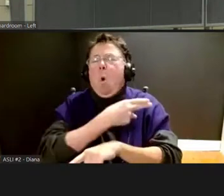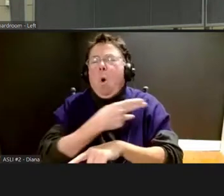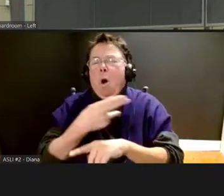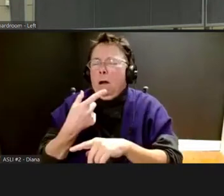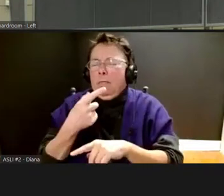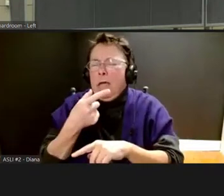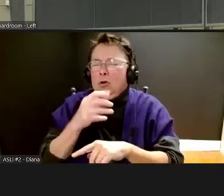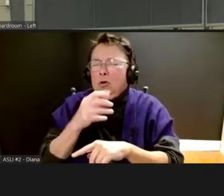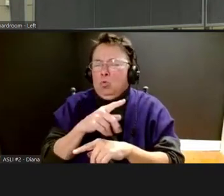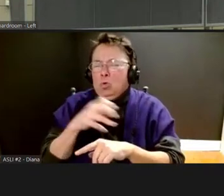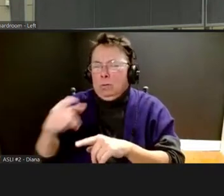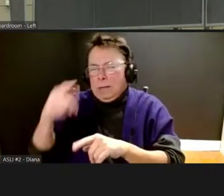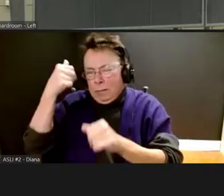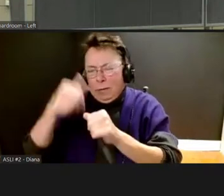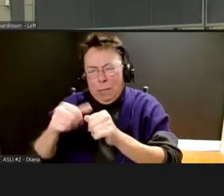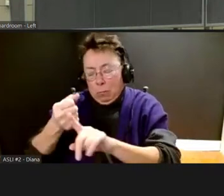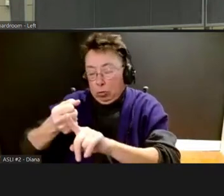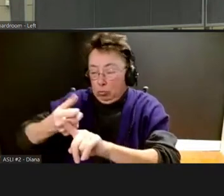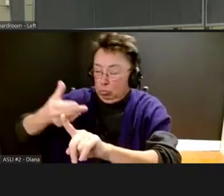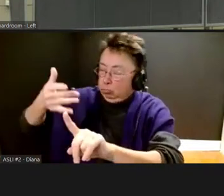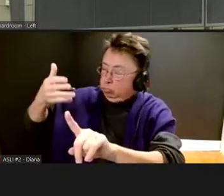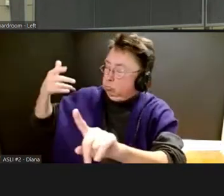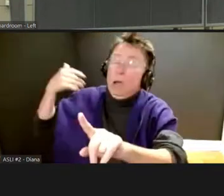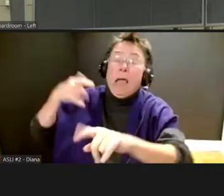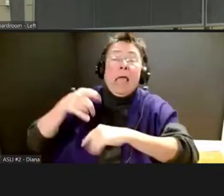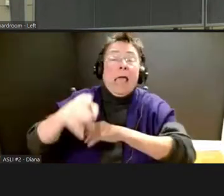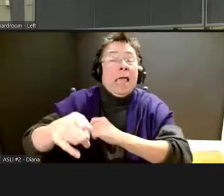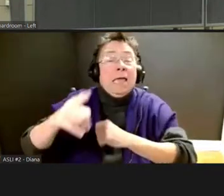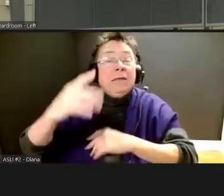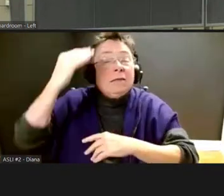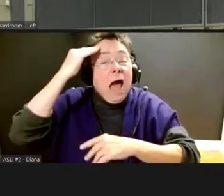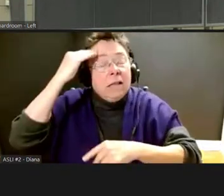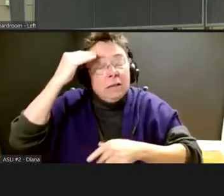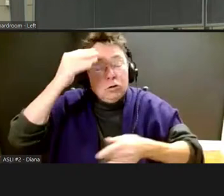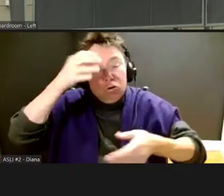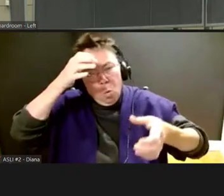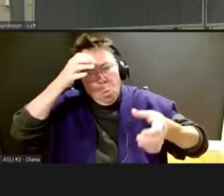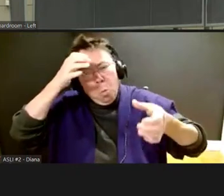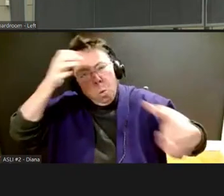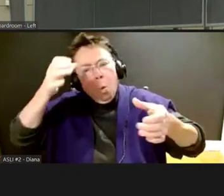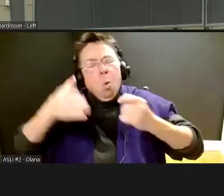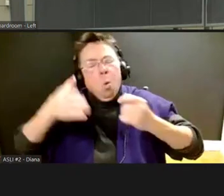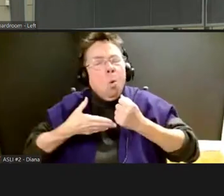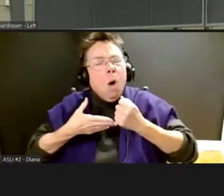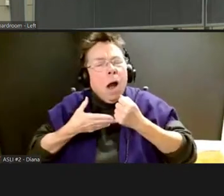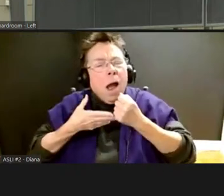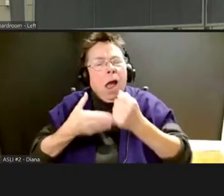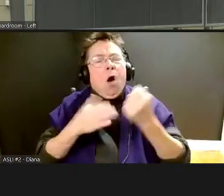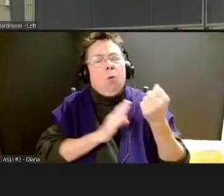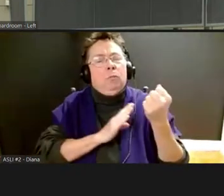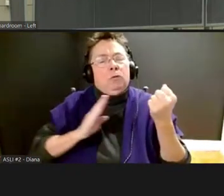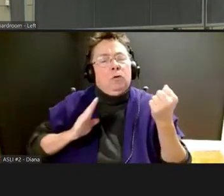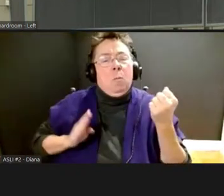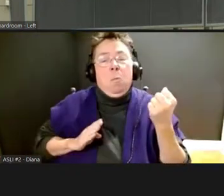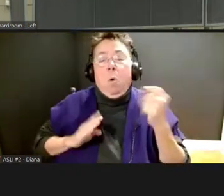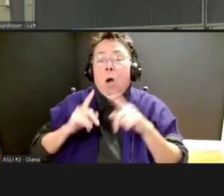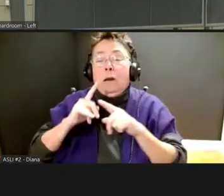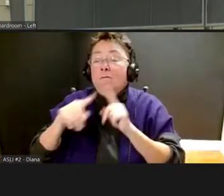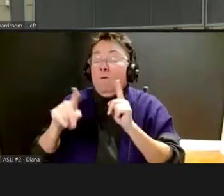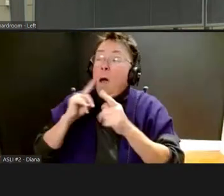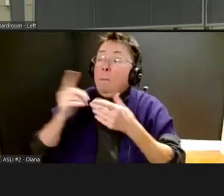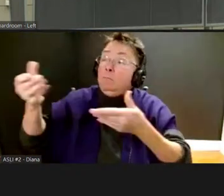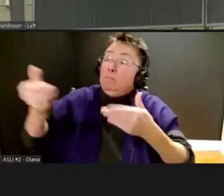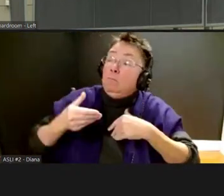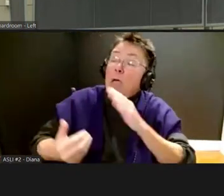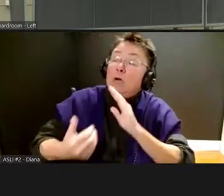precedent. His institutional knowledge has become a tremendous help to this board, from onboarding new